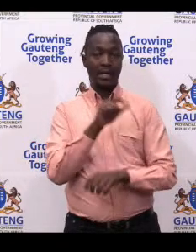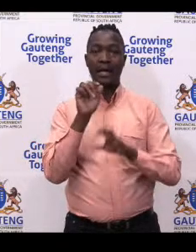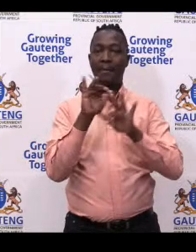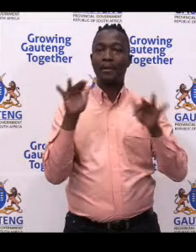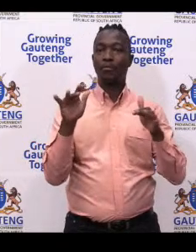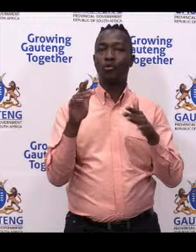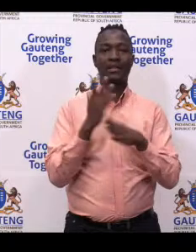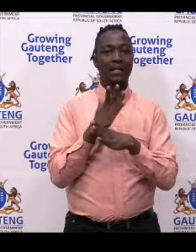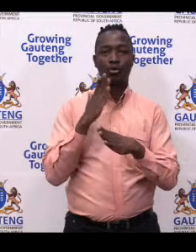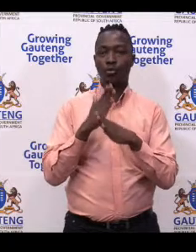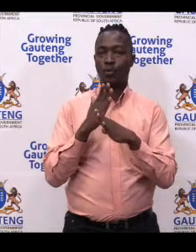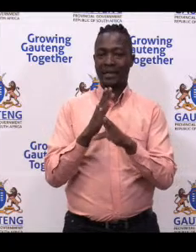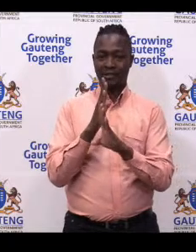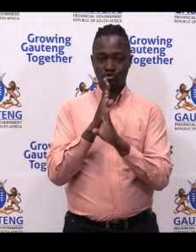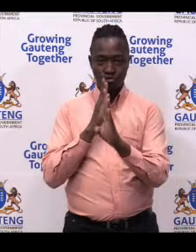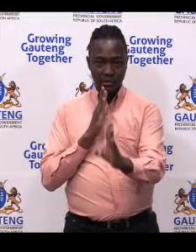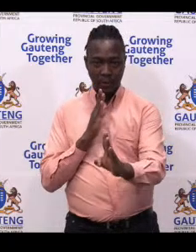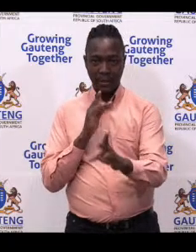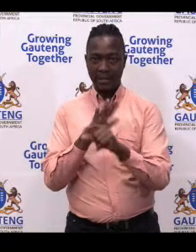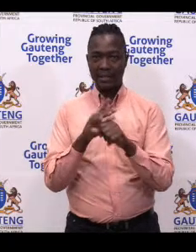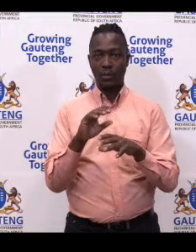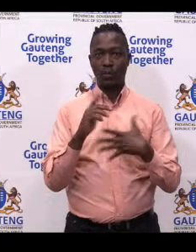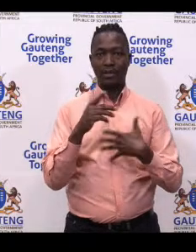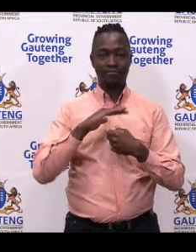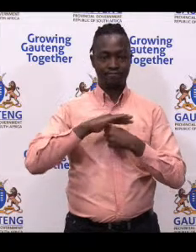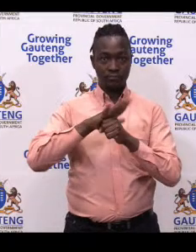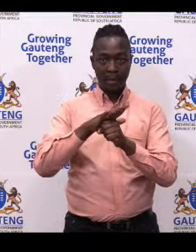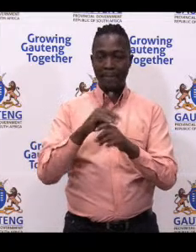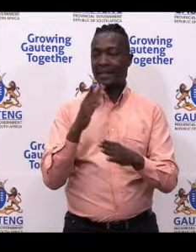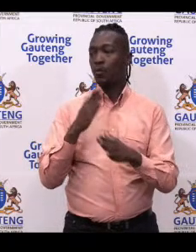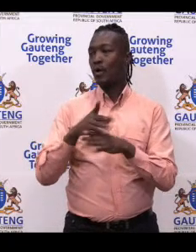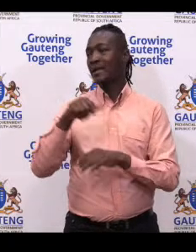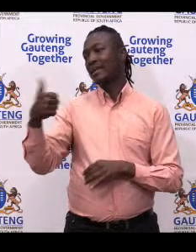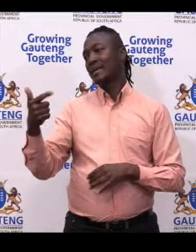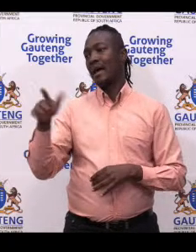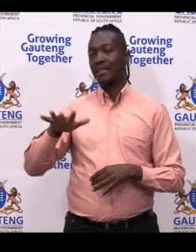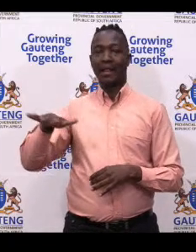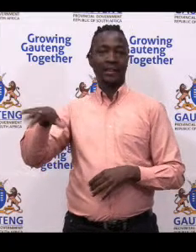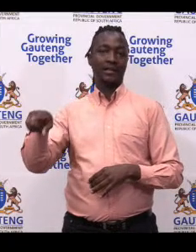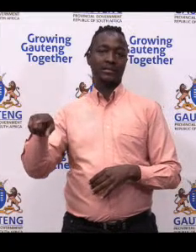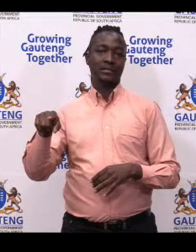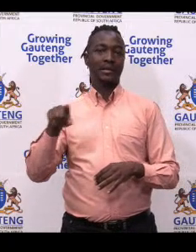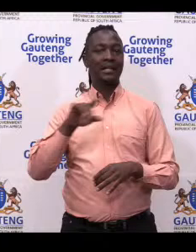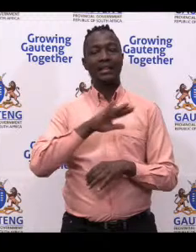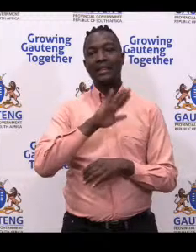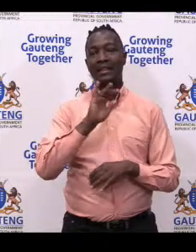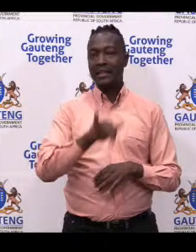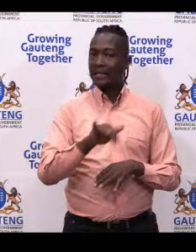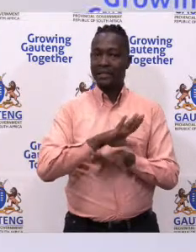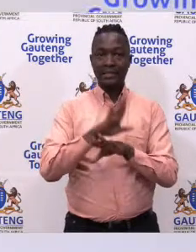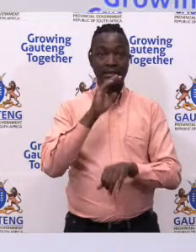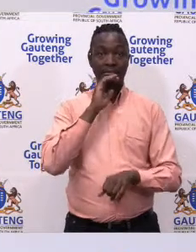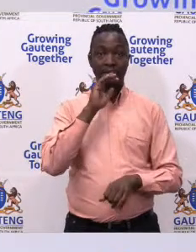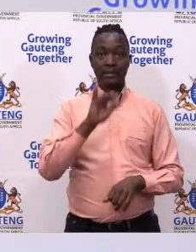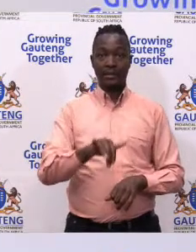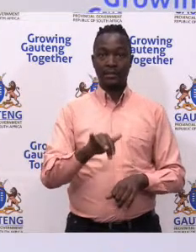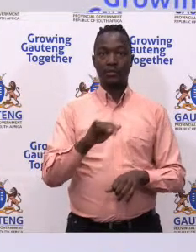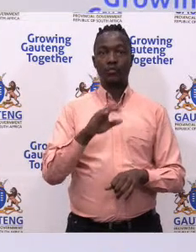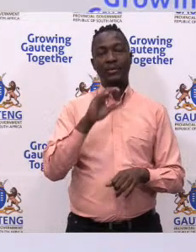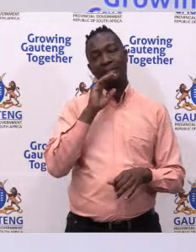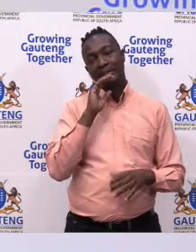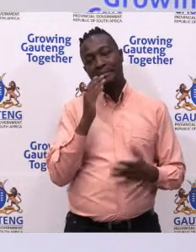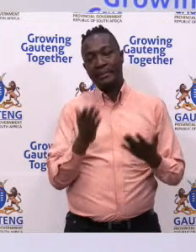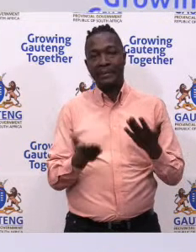not working directly in COVID wards, but working in the facilities themselves. And that doesn't suggest that we mean